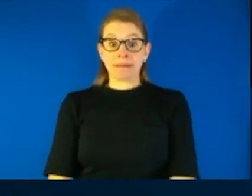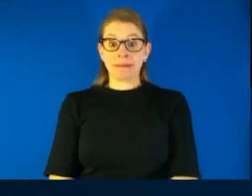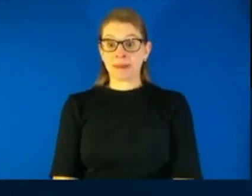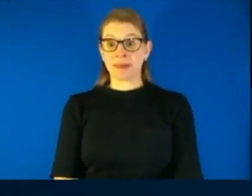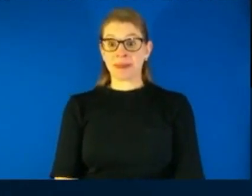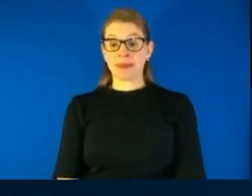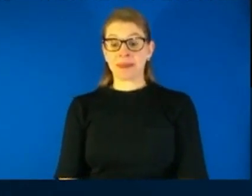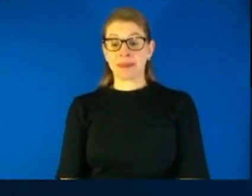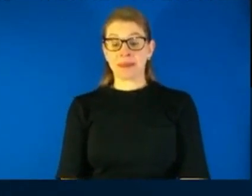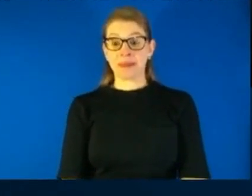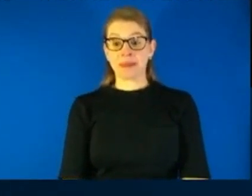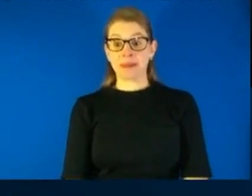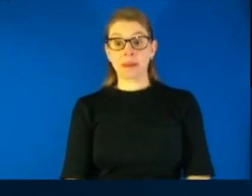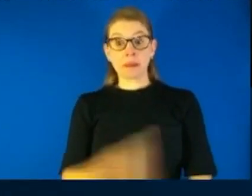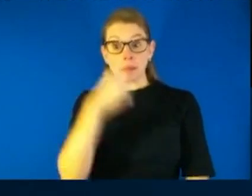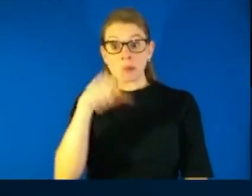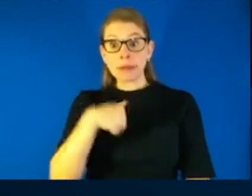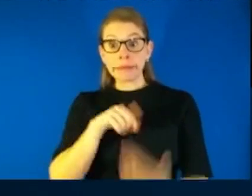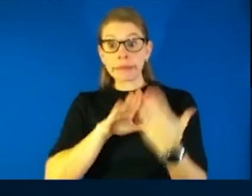Should I address it?